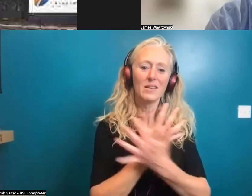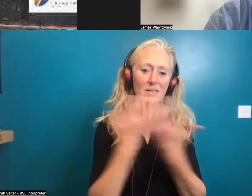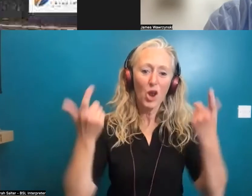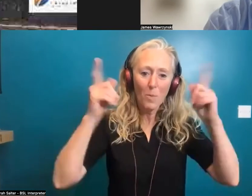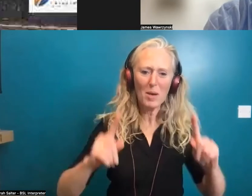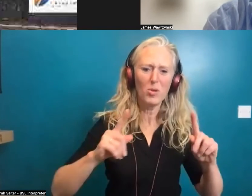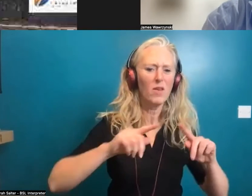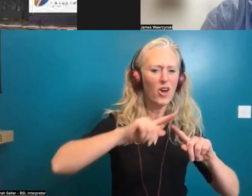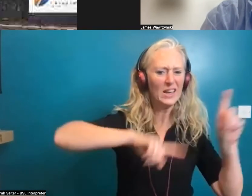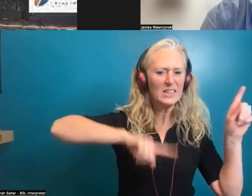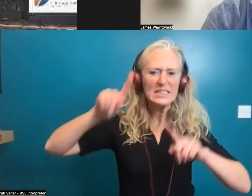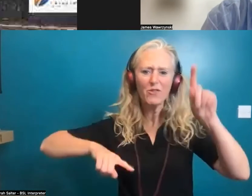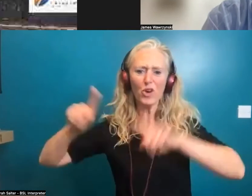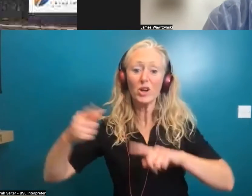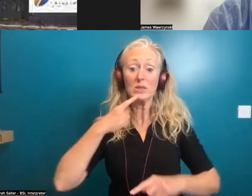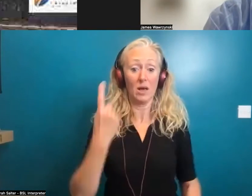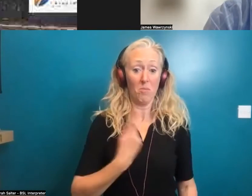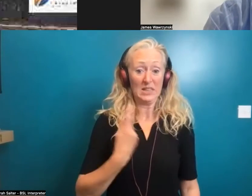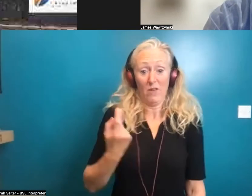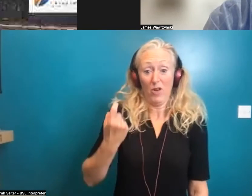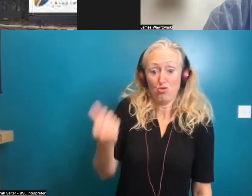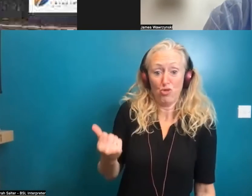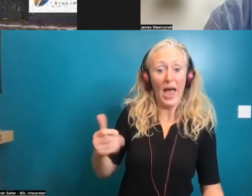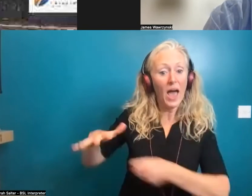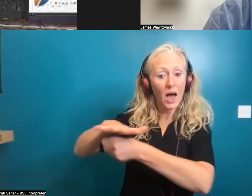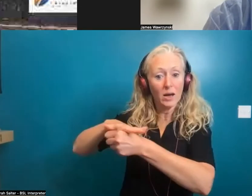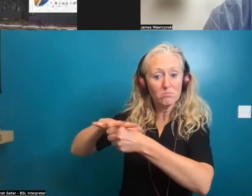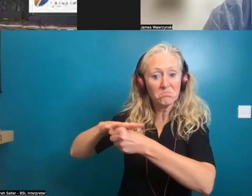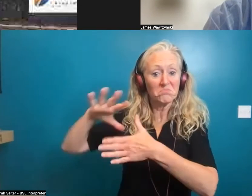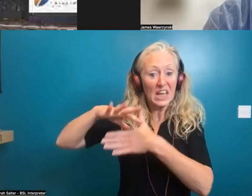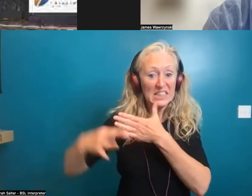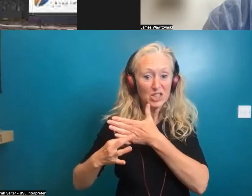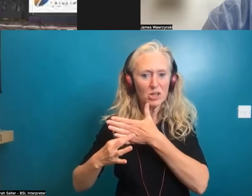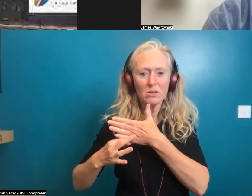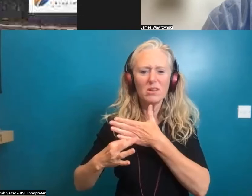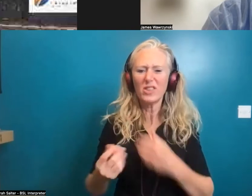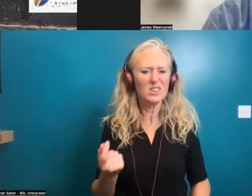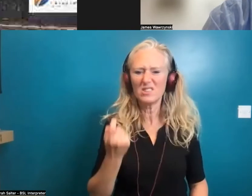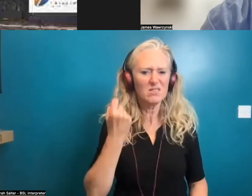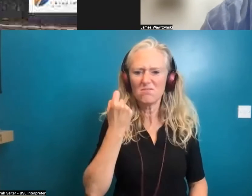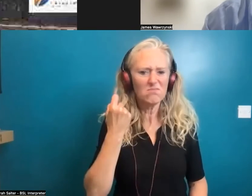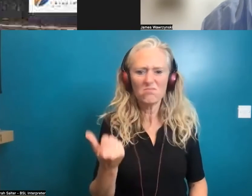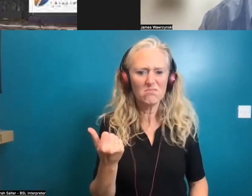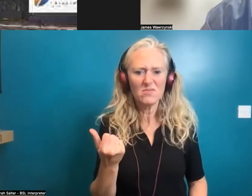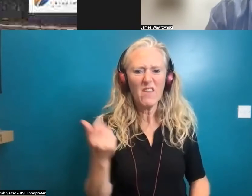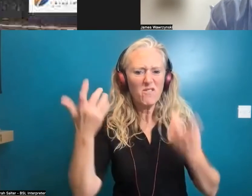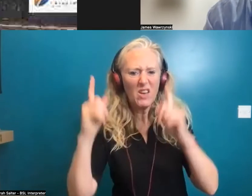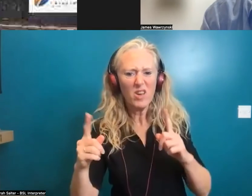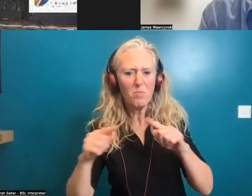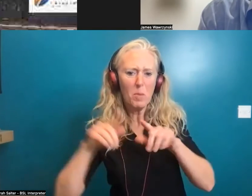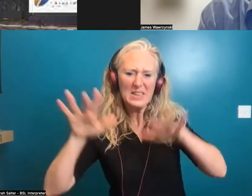condition, and actually there's not many people who are going to be in the position that I am to try to assist with